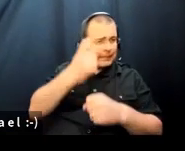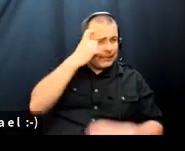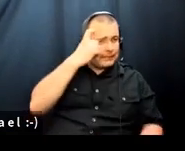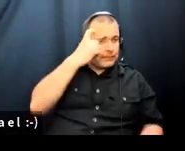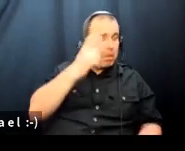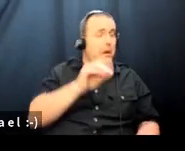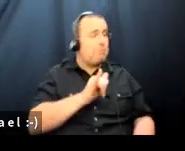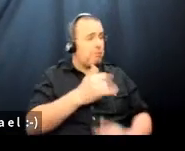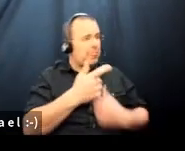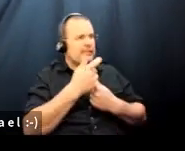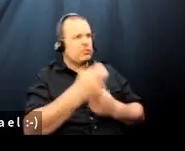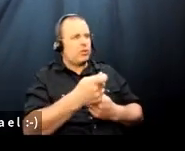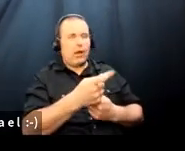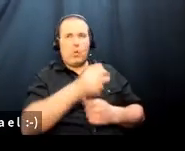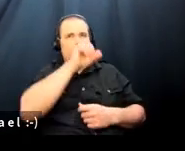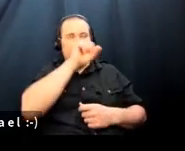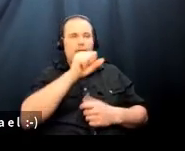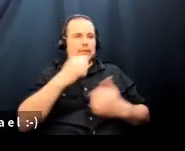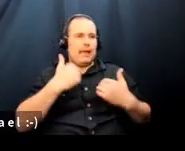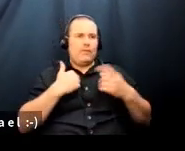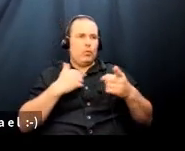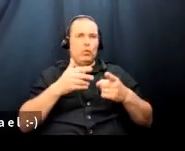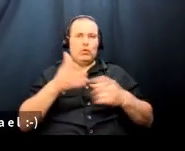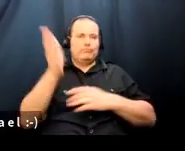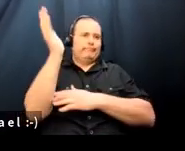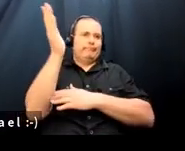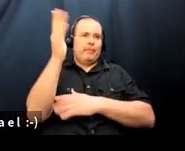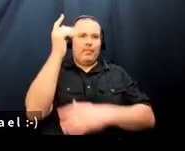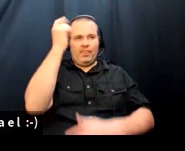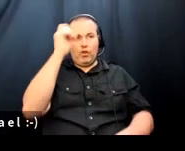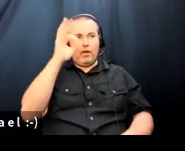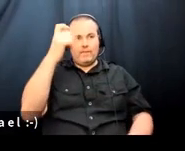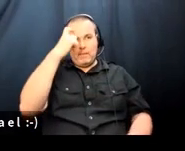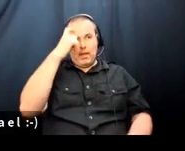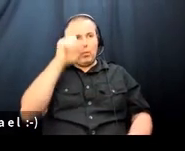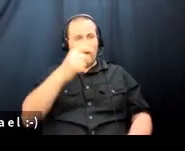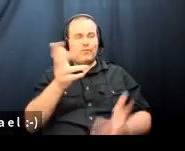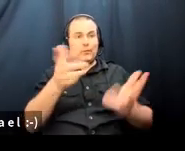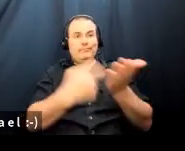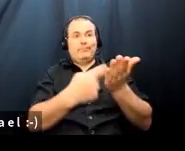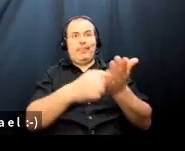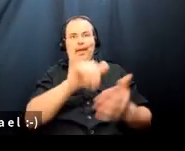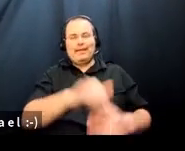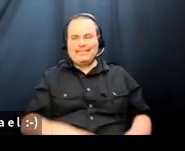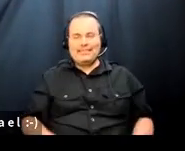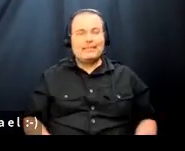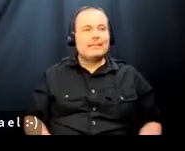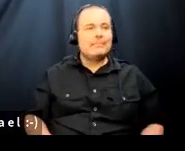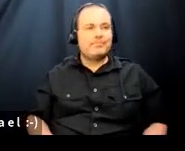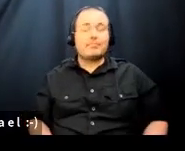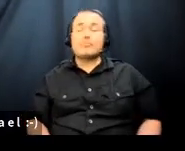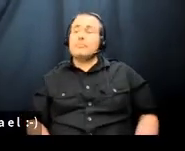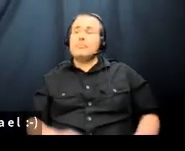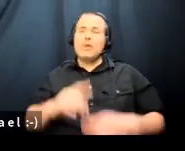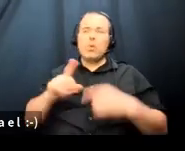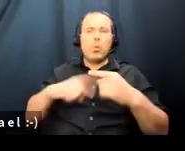Thank you. I'd love to have you do that theory of mind one sometime. We'll have to talk. Okay. So when you're looking at